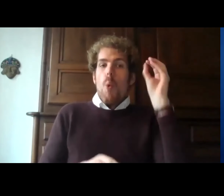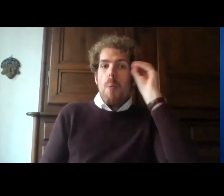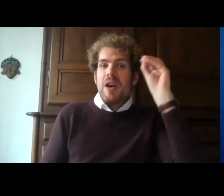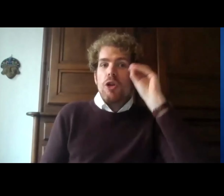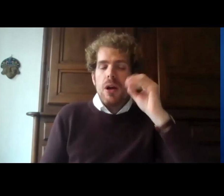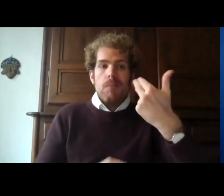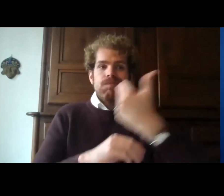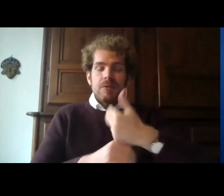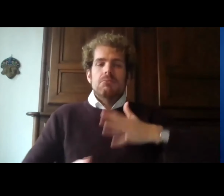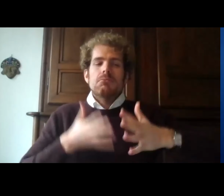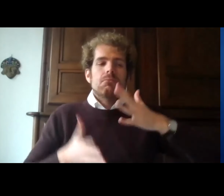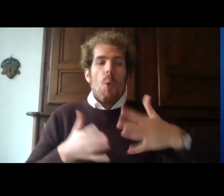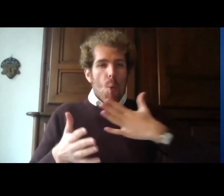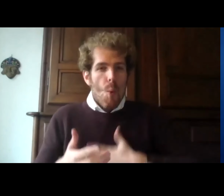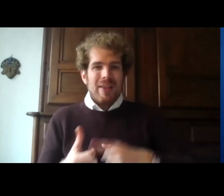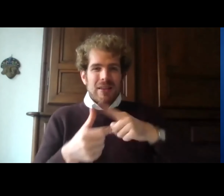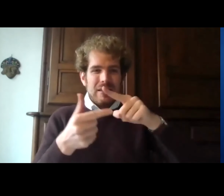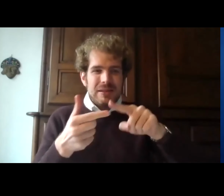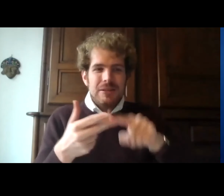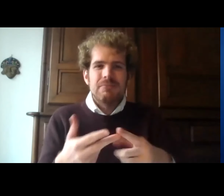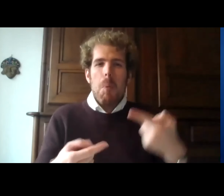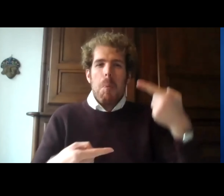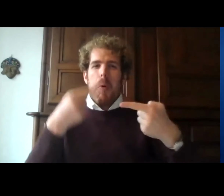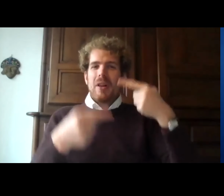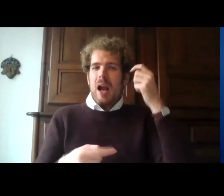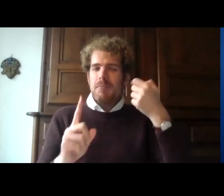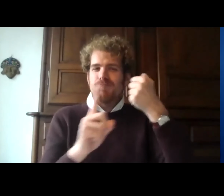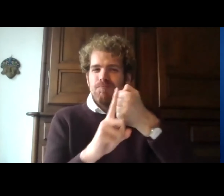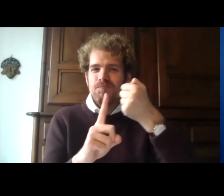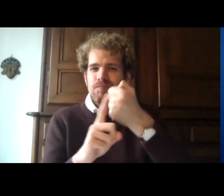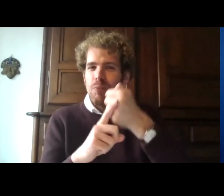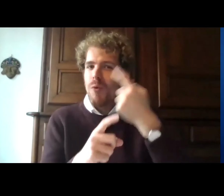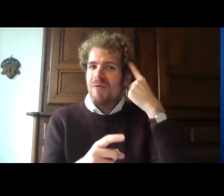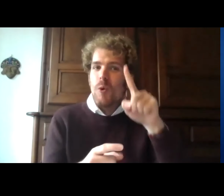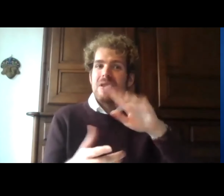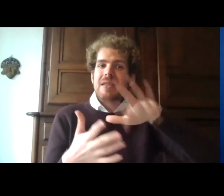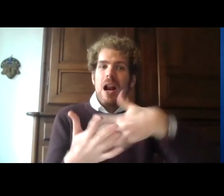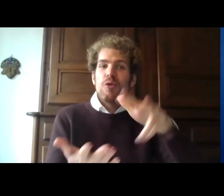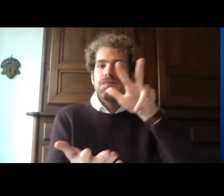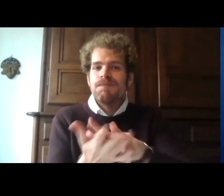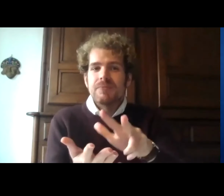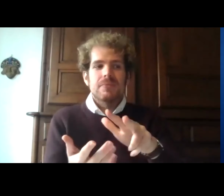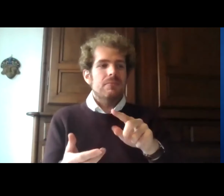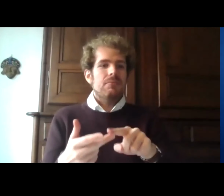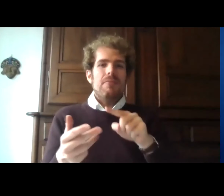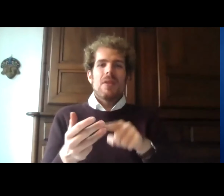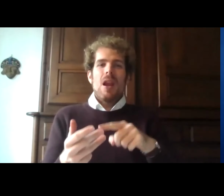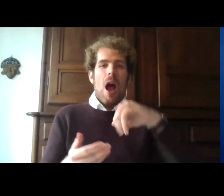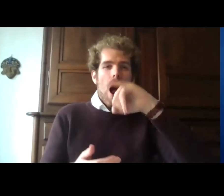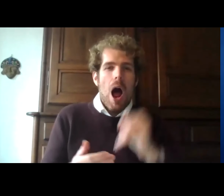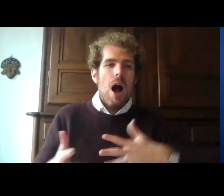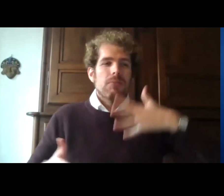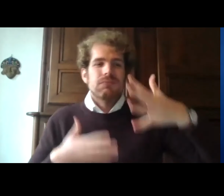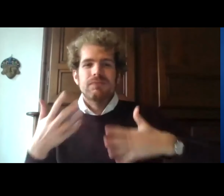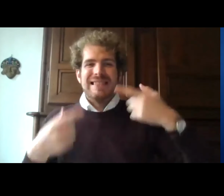on the written format of the spoken language where they live. So now deaf people are able to get involved with politics